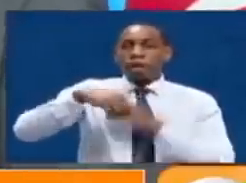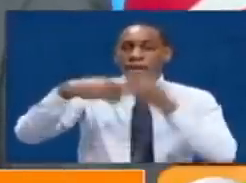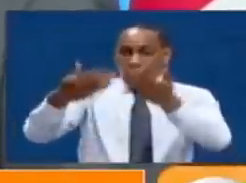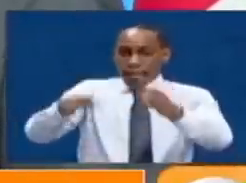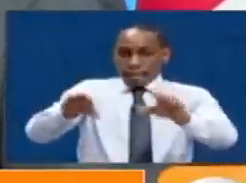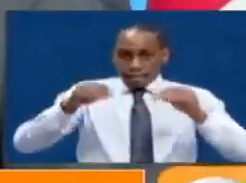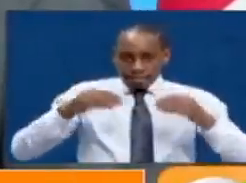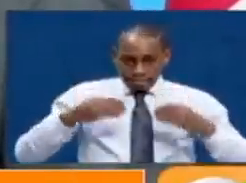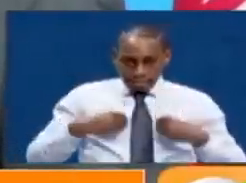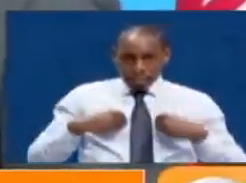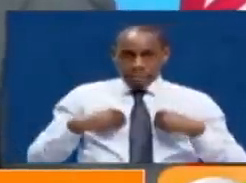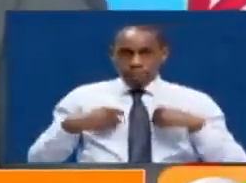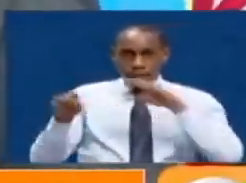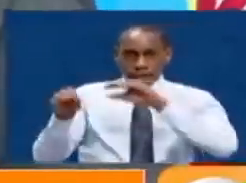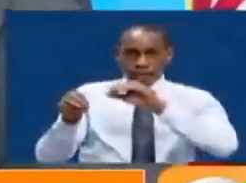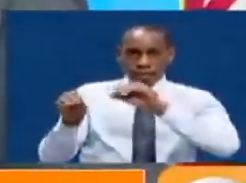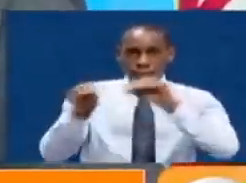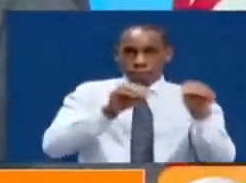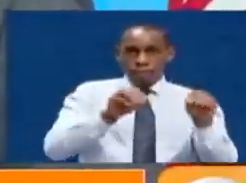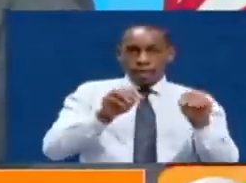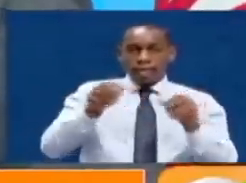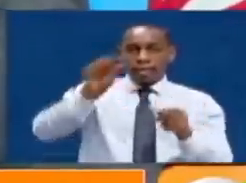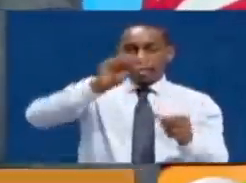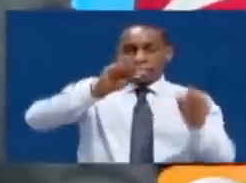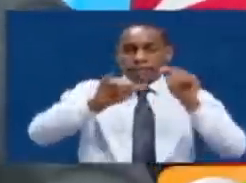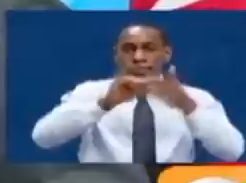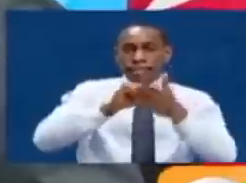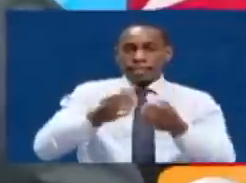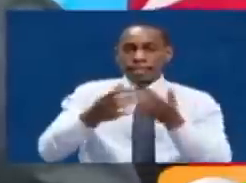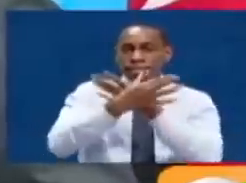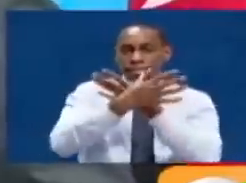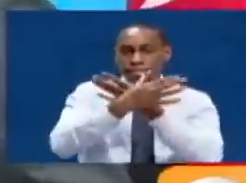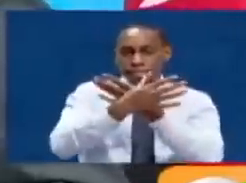receive the mobile labs that the German government has so kindly donated.